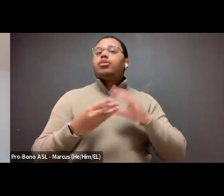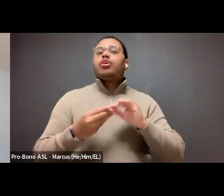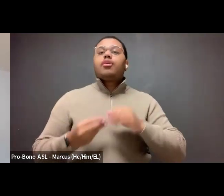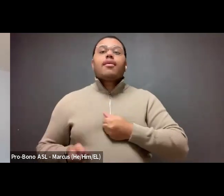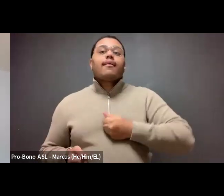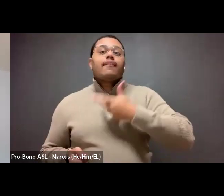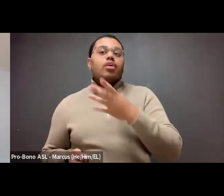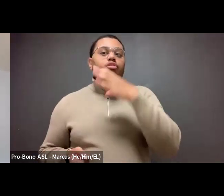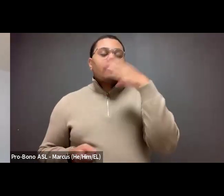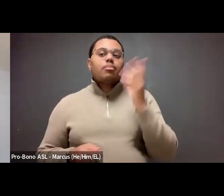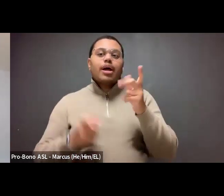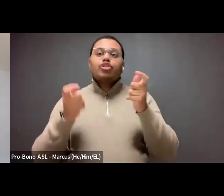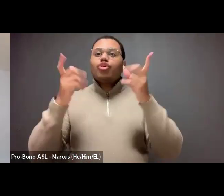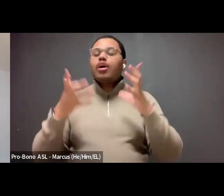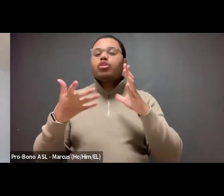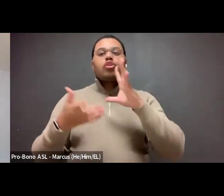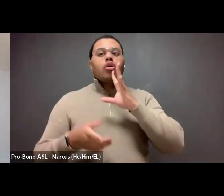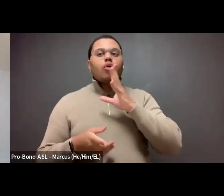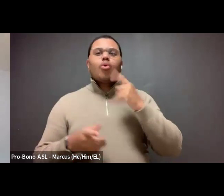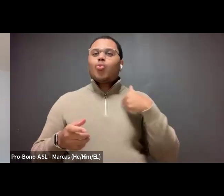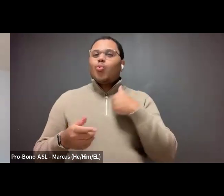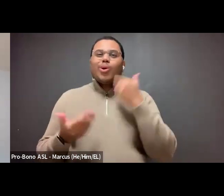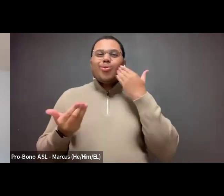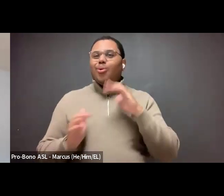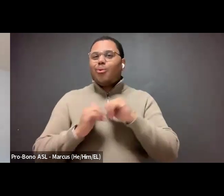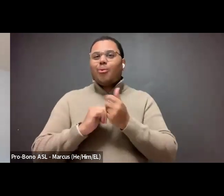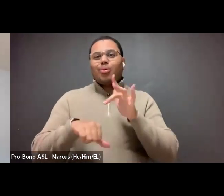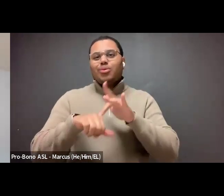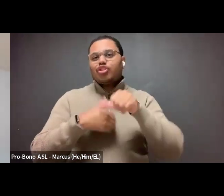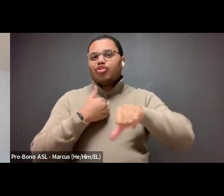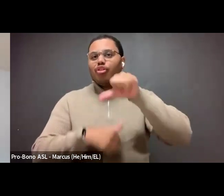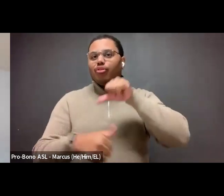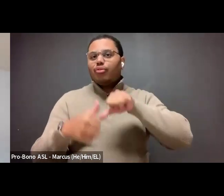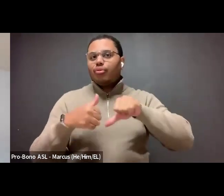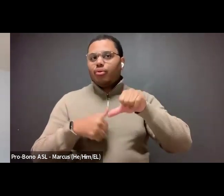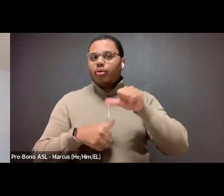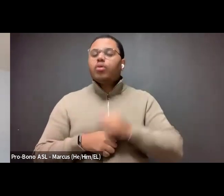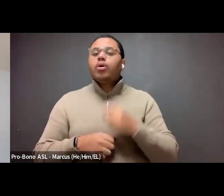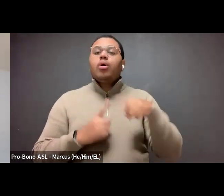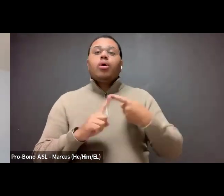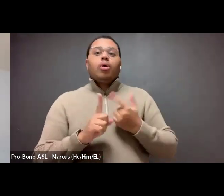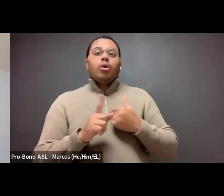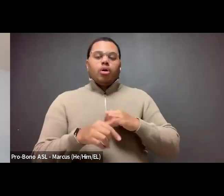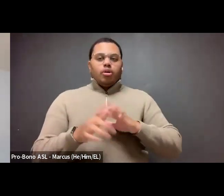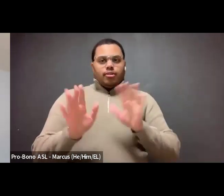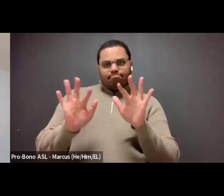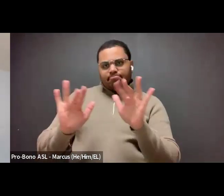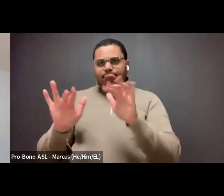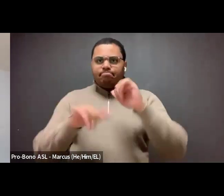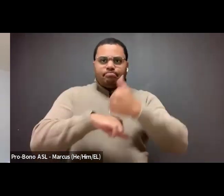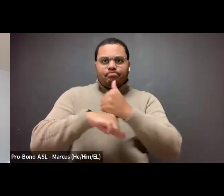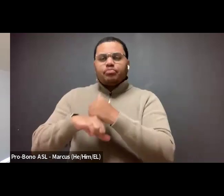director talk, we don't even know how to touch each other. When staging Black intimacy, I must